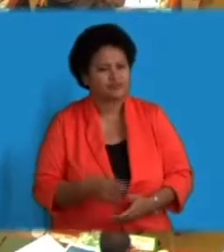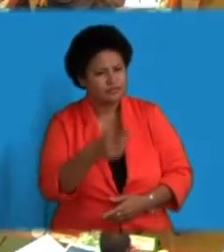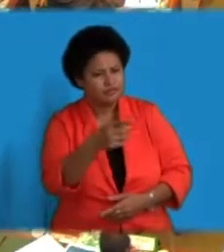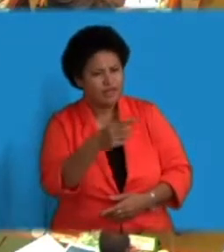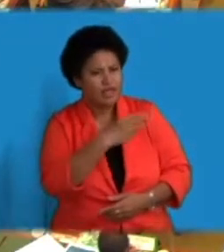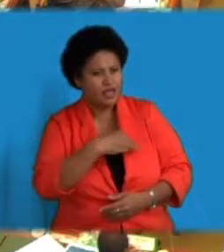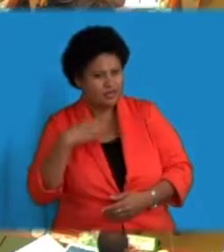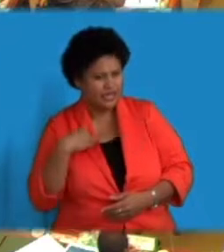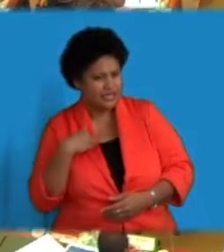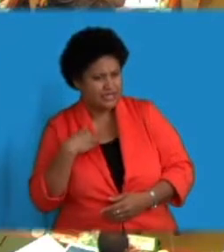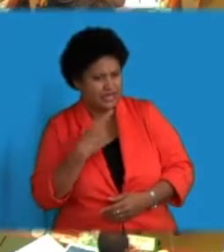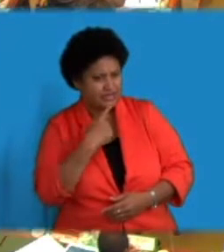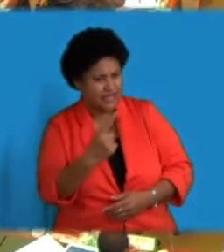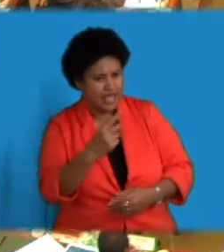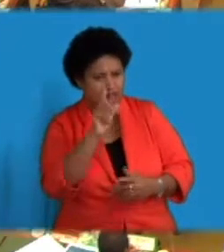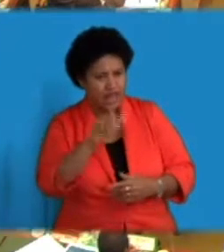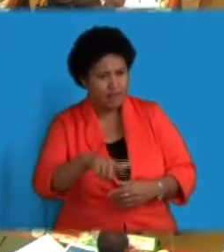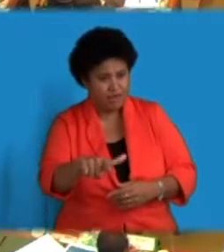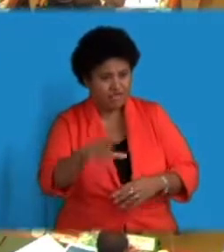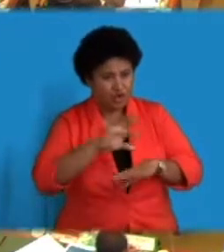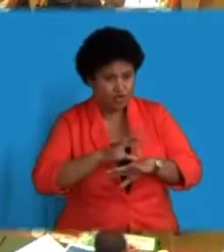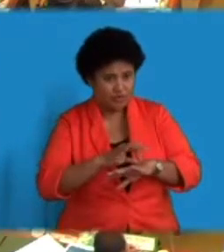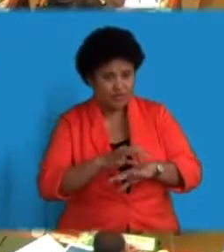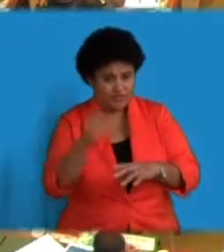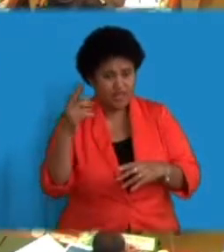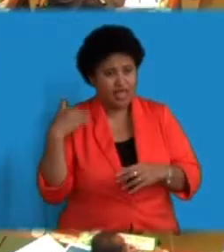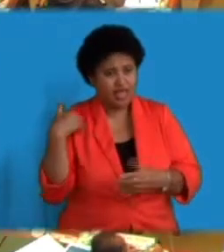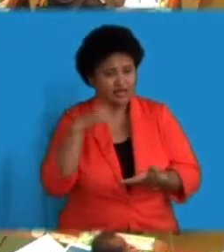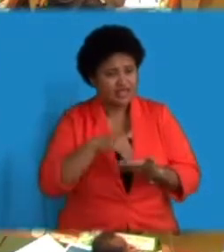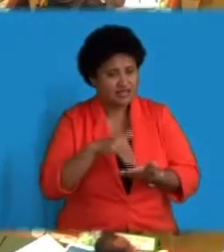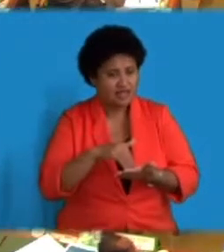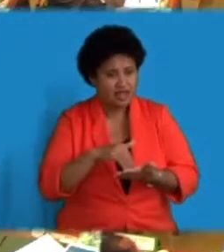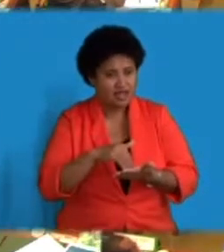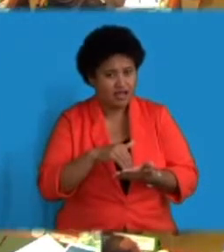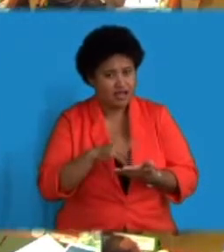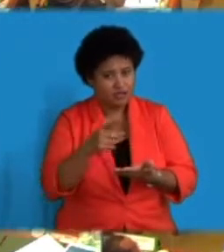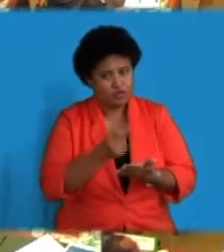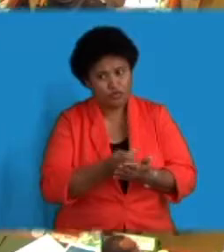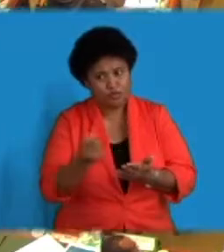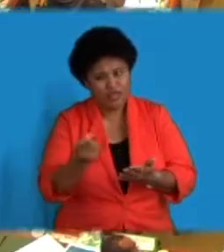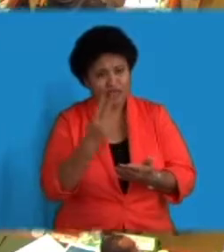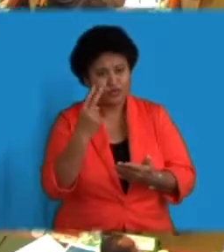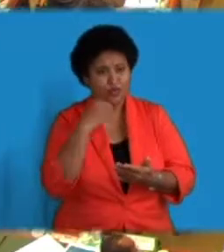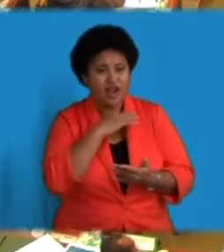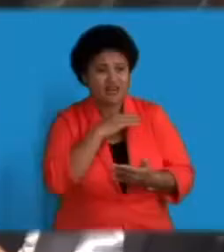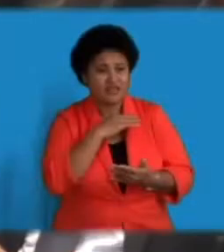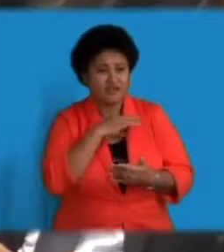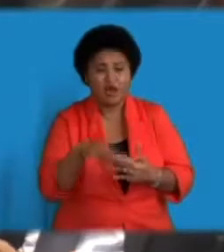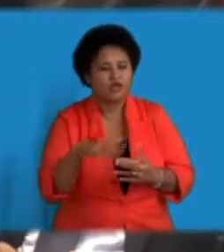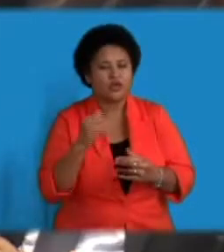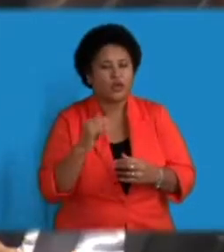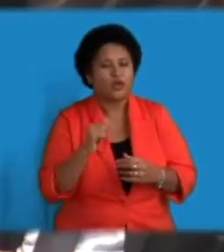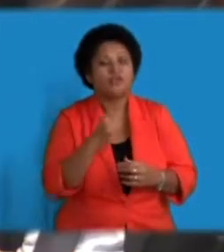to the Lambasa Hospital that the dialysis center there charges $200, but may I correct her, it is